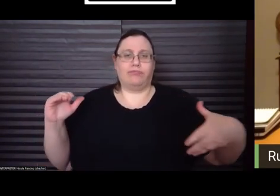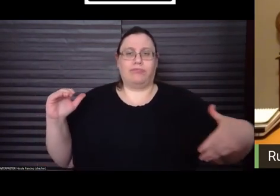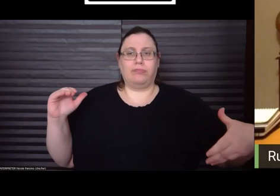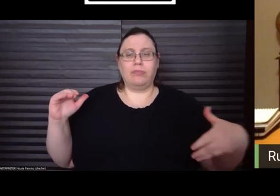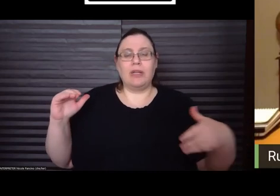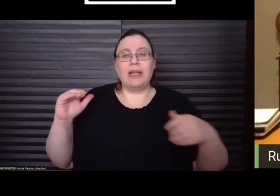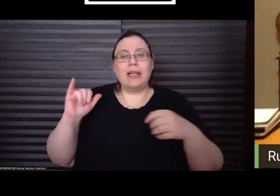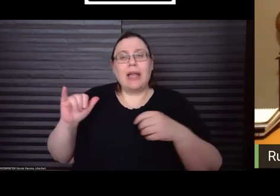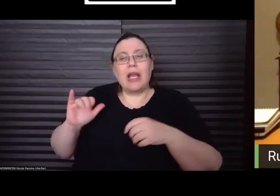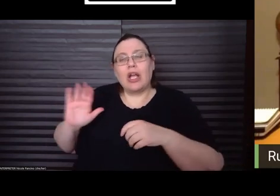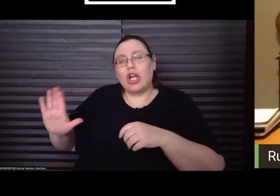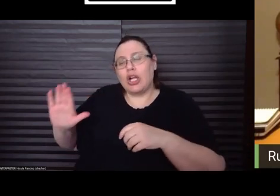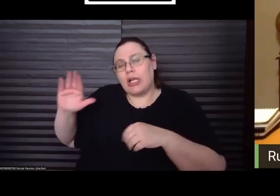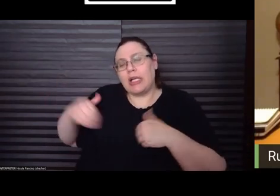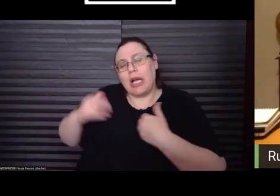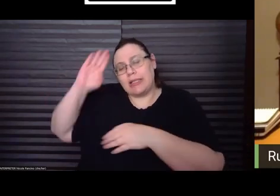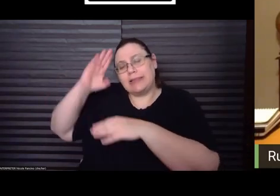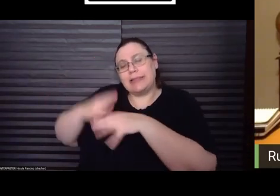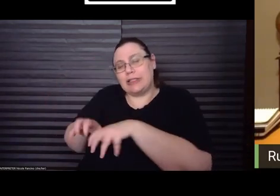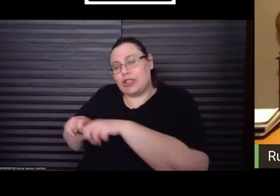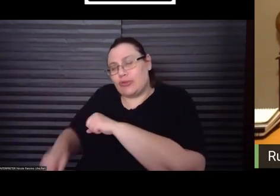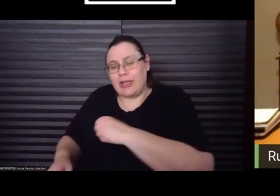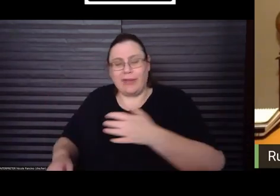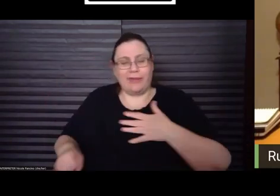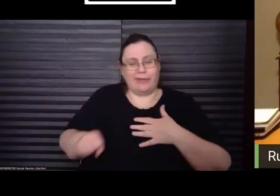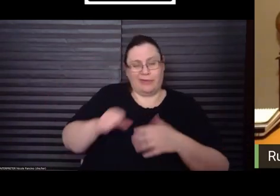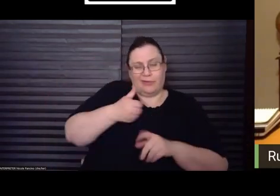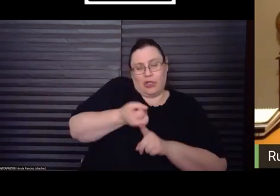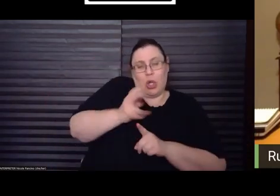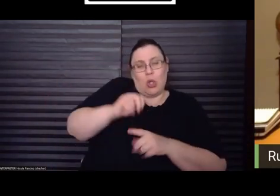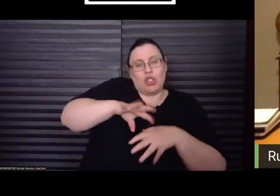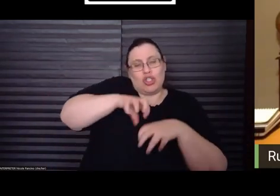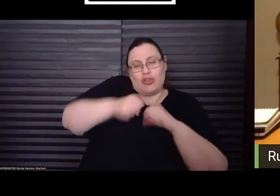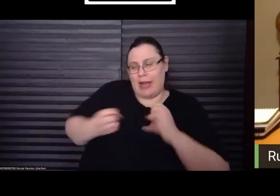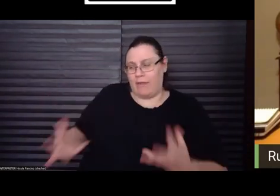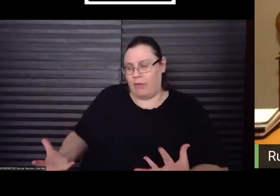she were metabolizing her small son's grief along with her own.